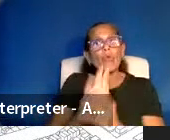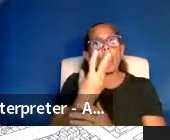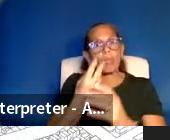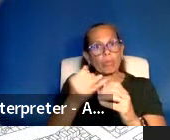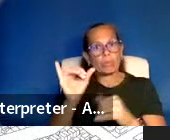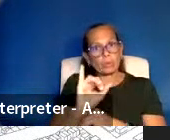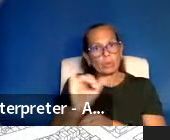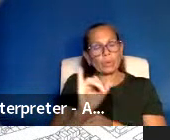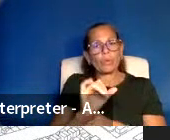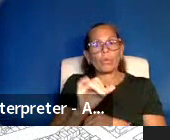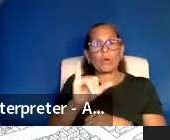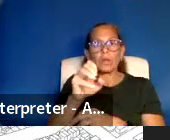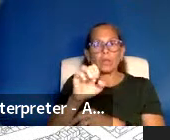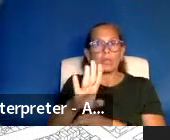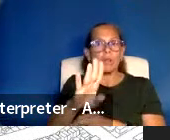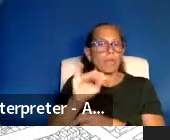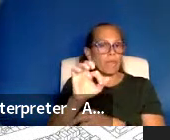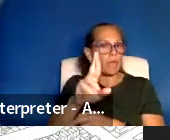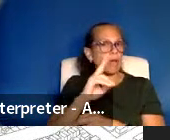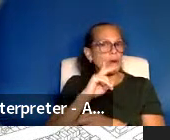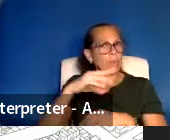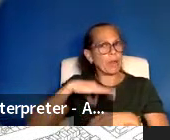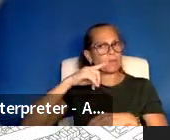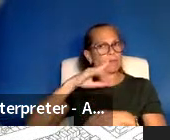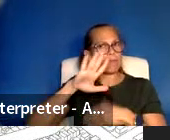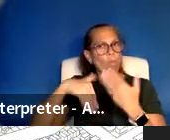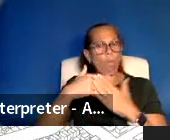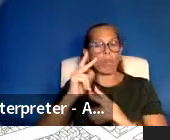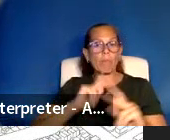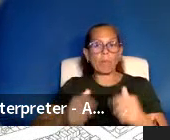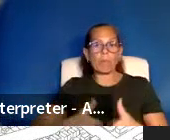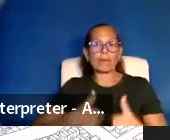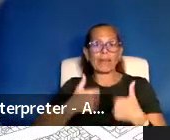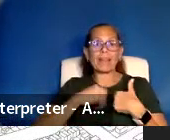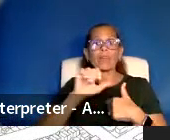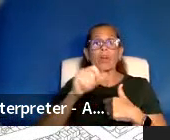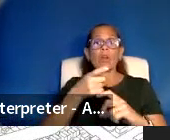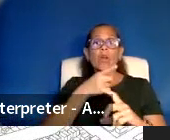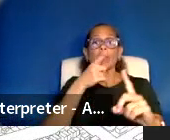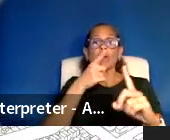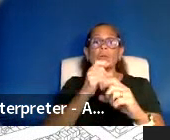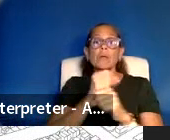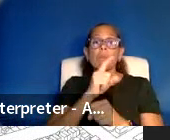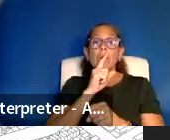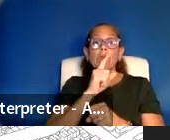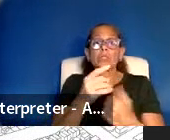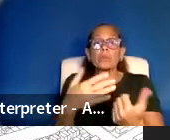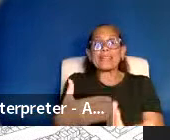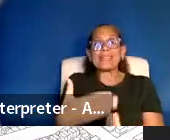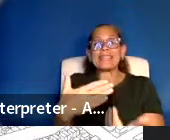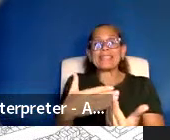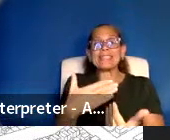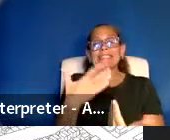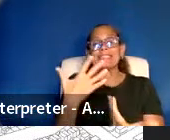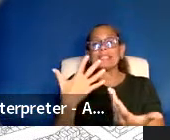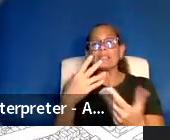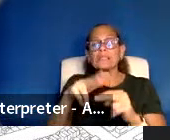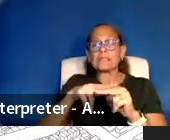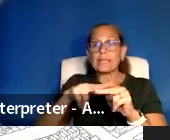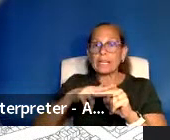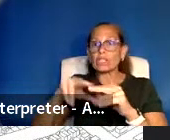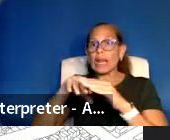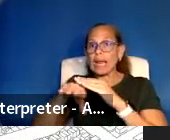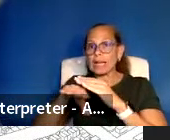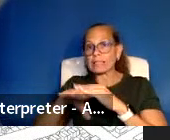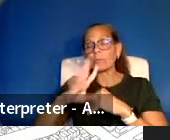transit-oriented development that benefits all residents. Another goal is to ensure easy and comfortable station access. We'll talk more about